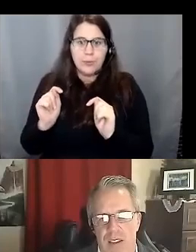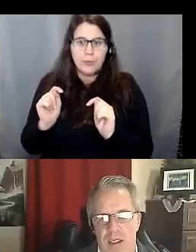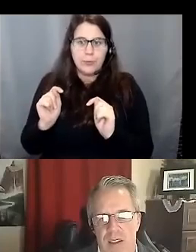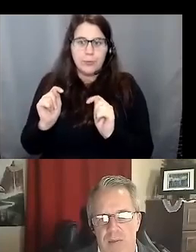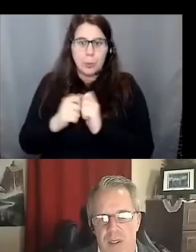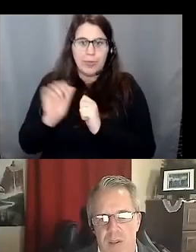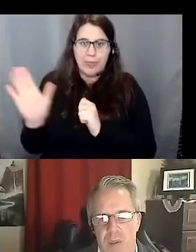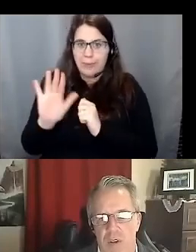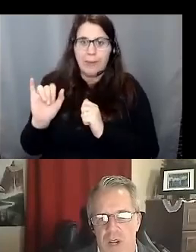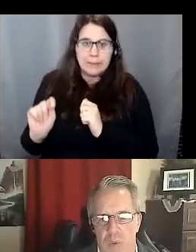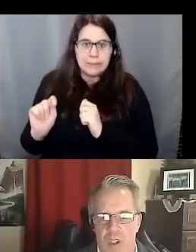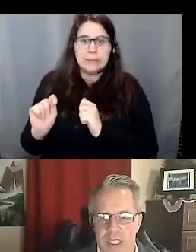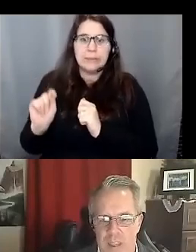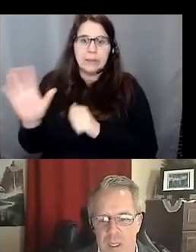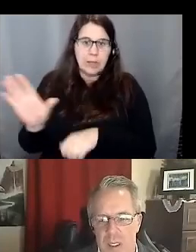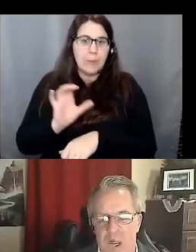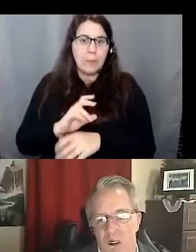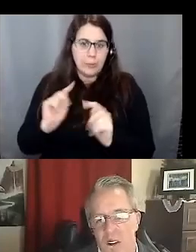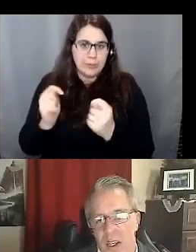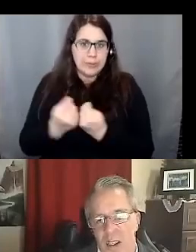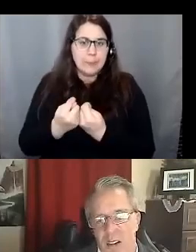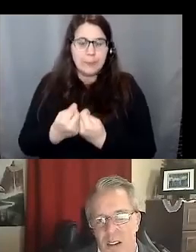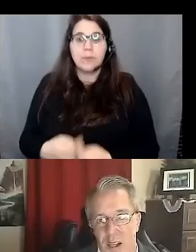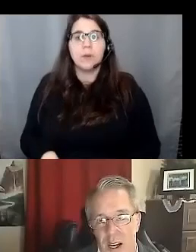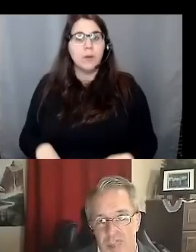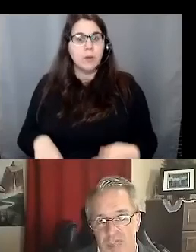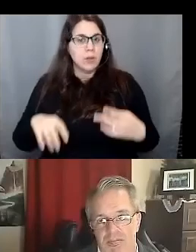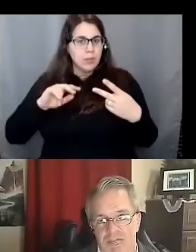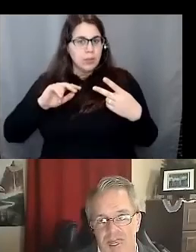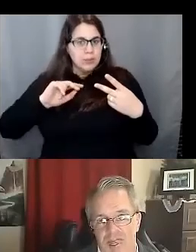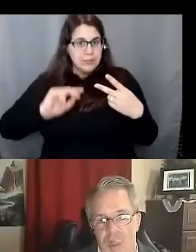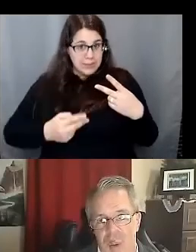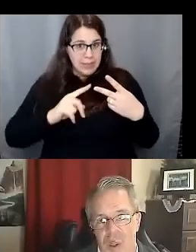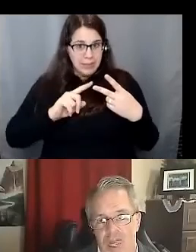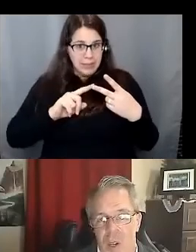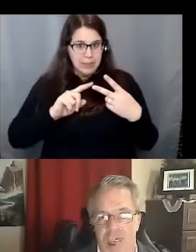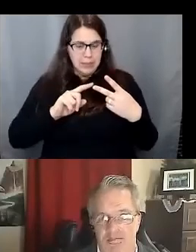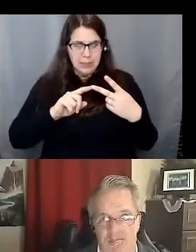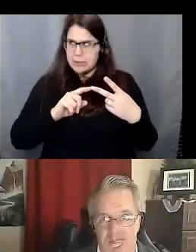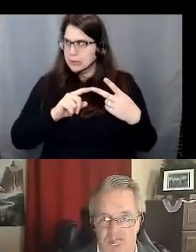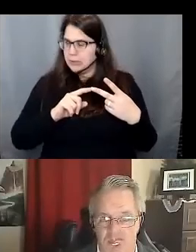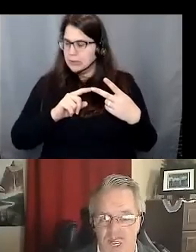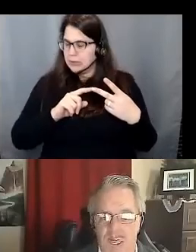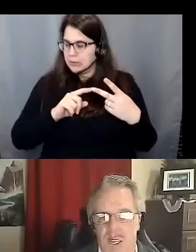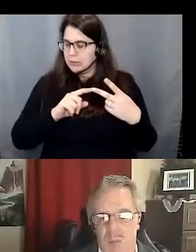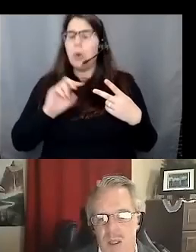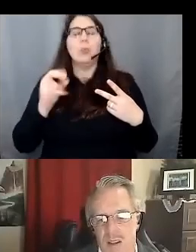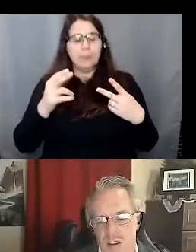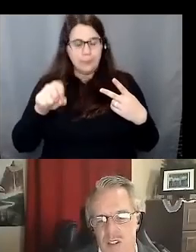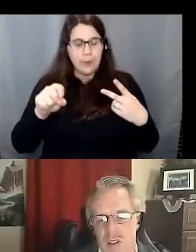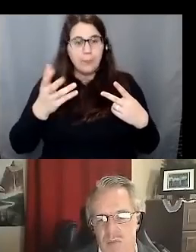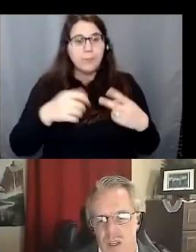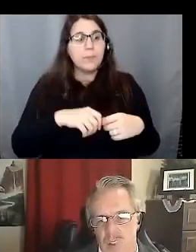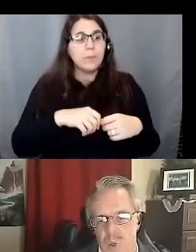IT and computer software team. On the second item, if I remember correctly, oh yes. So the second item,